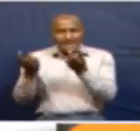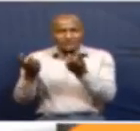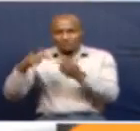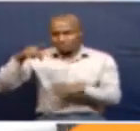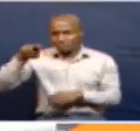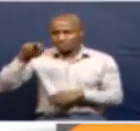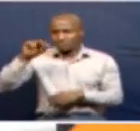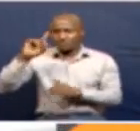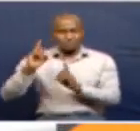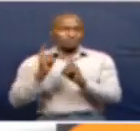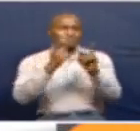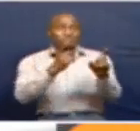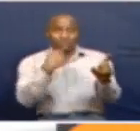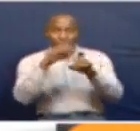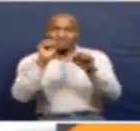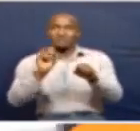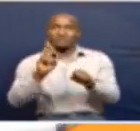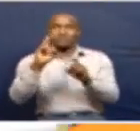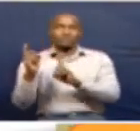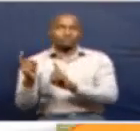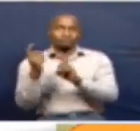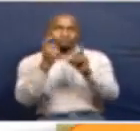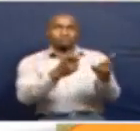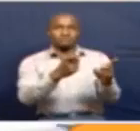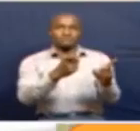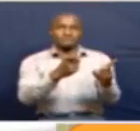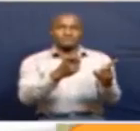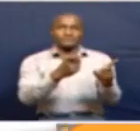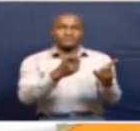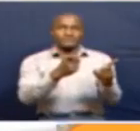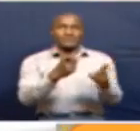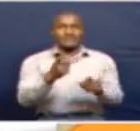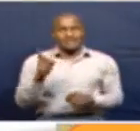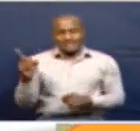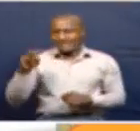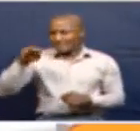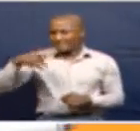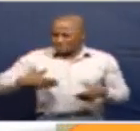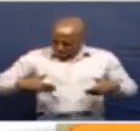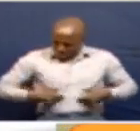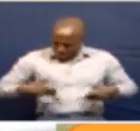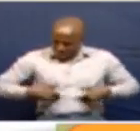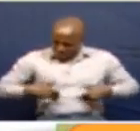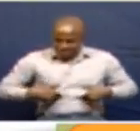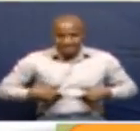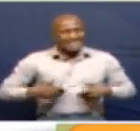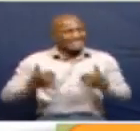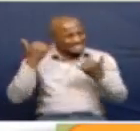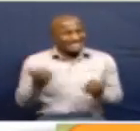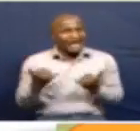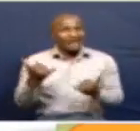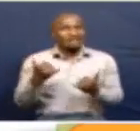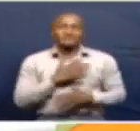a donation by President Uhuru Kenyatta. Mwirigi, who is the youngest Member of Parliament, found fame in his humble